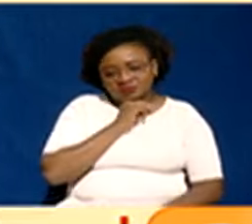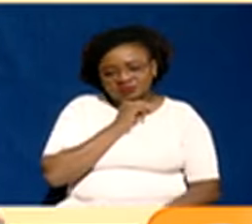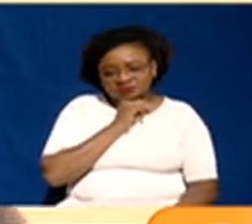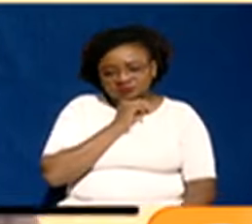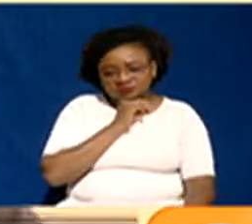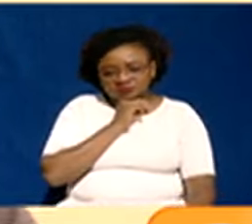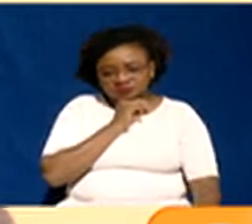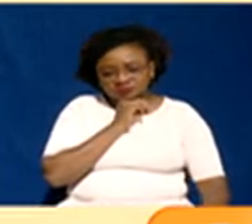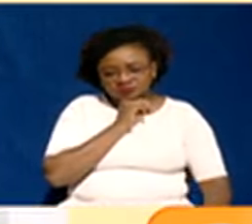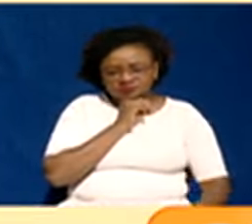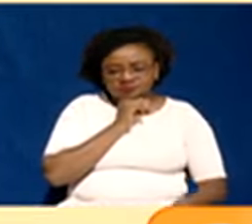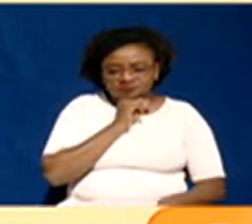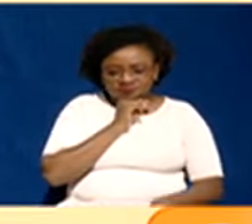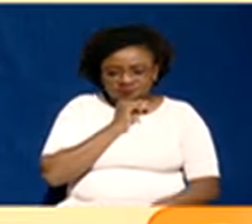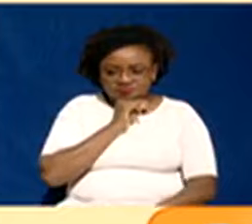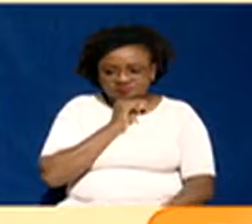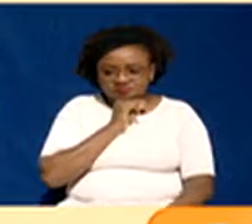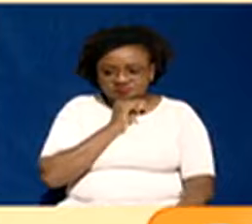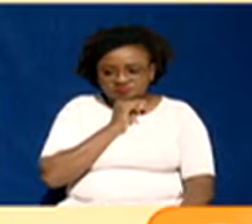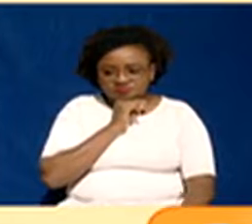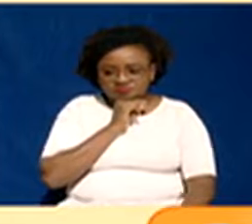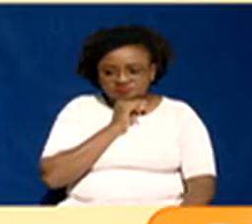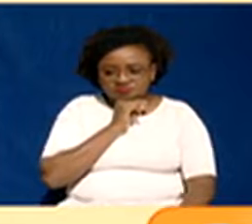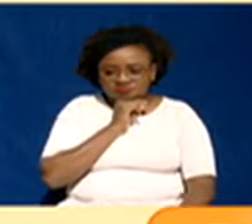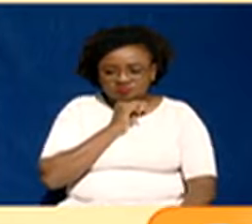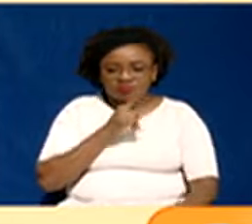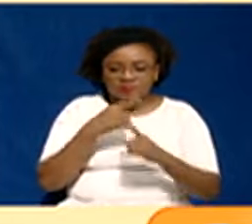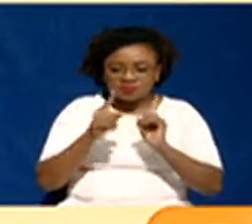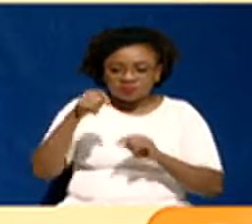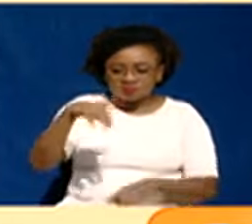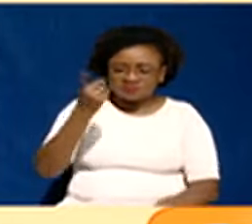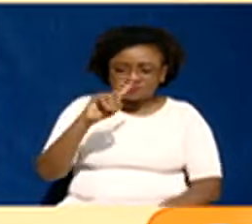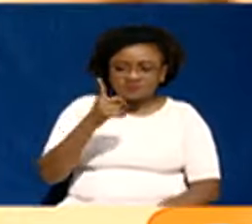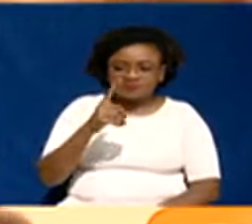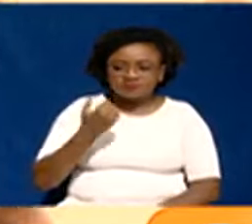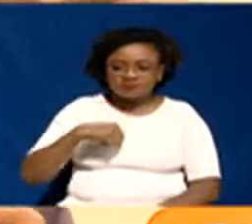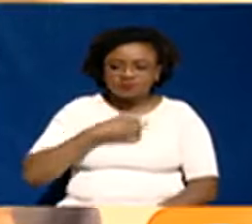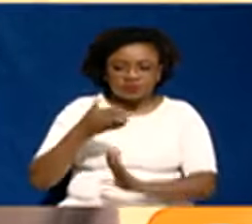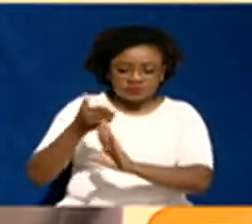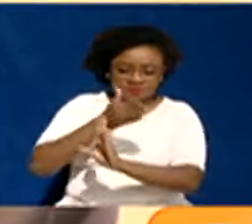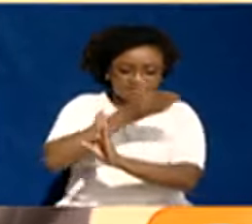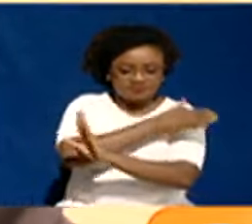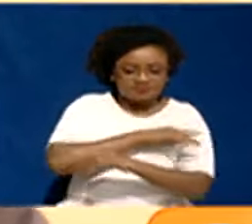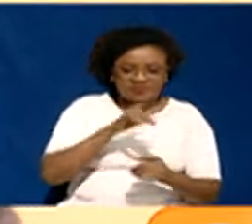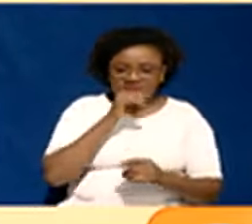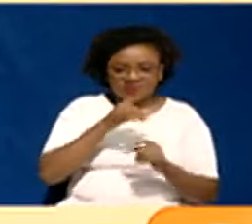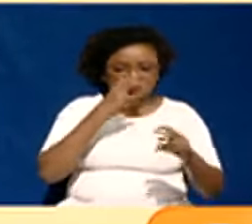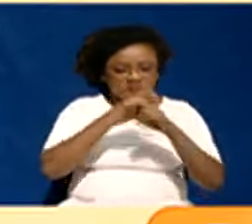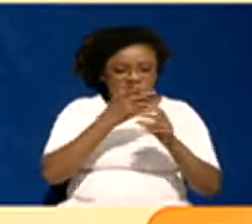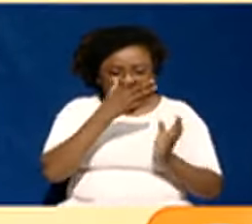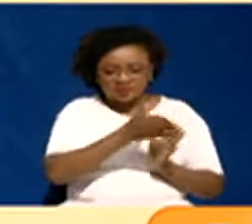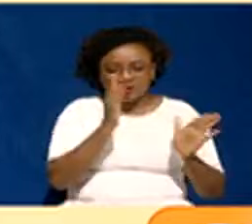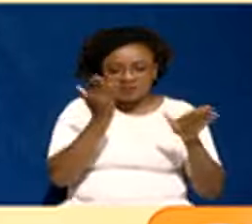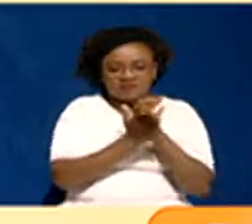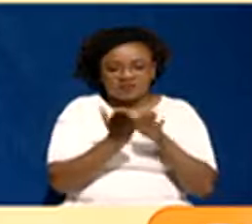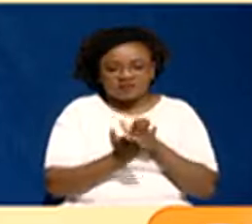schools last year. We gave them copies of their titles. Fortunately, Waziri, in Nairobi, we have the history of the schools. We still have the titles in our